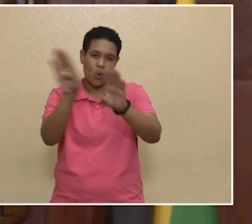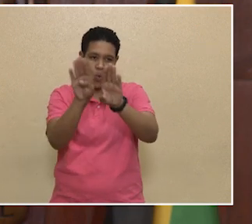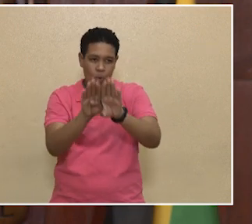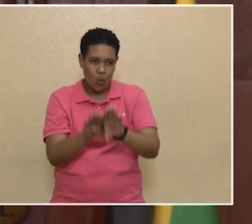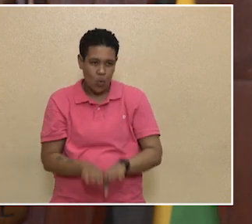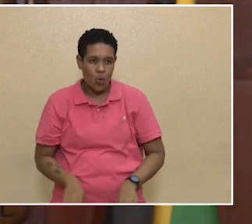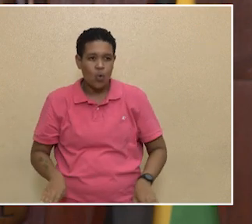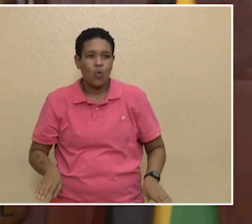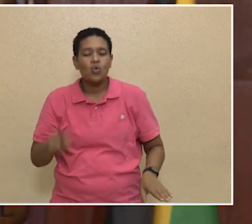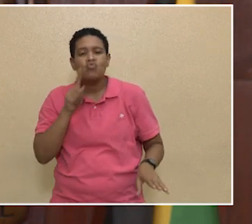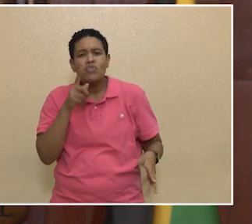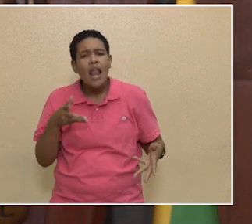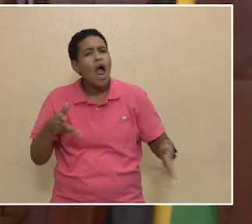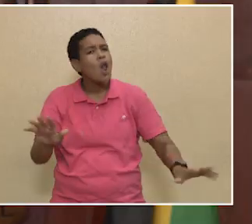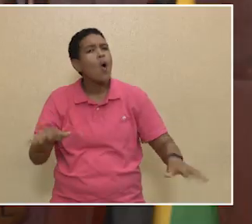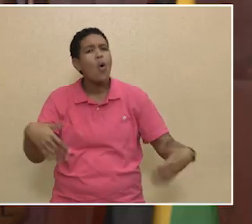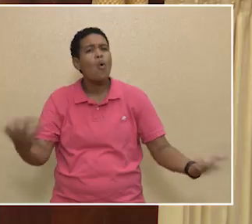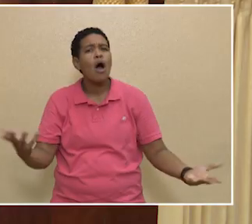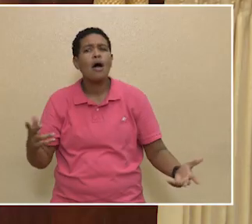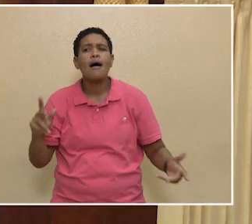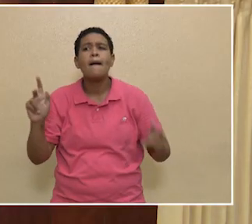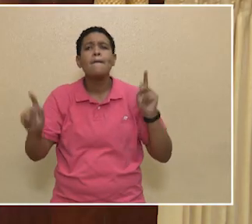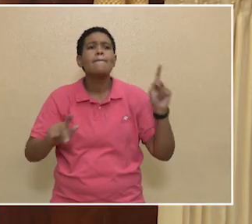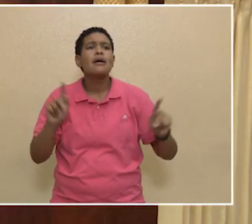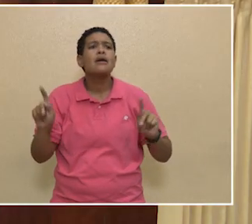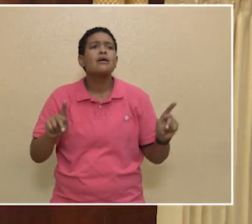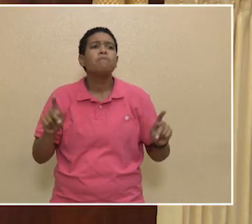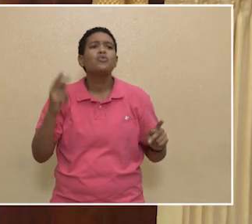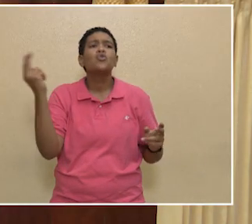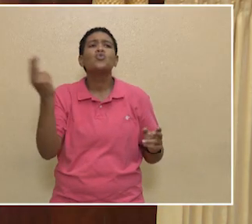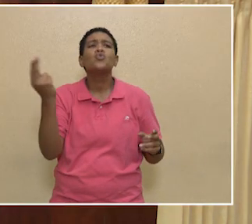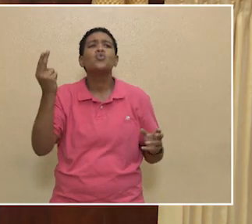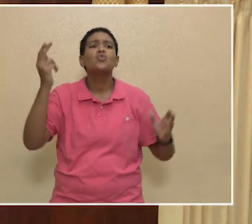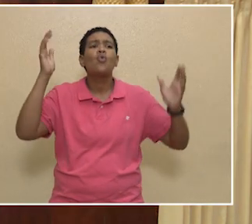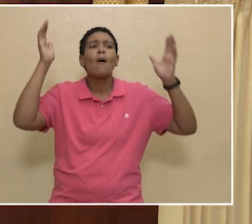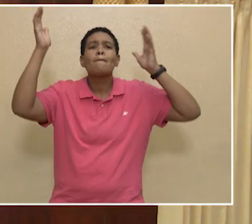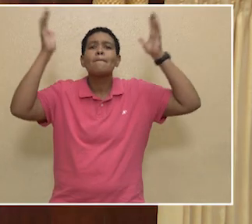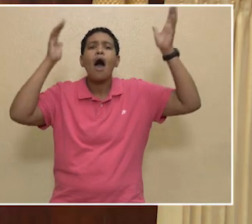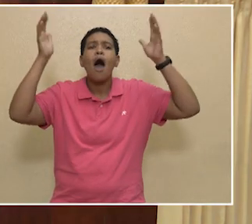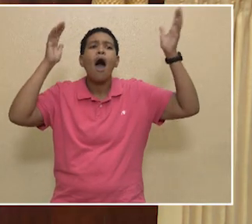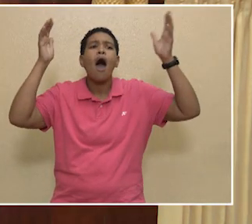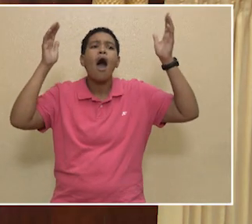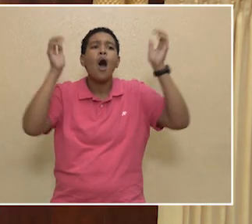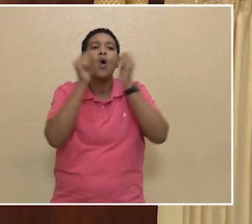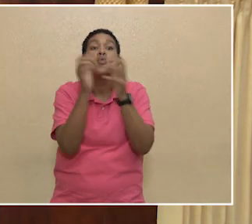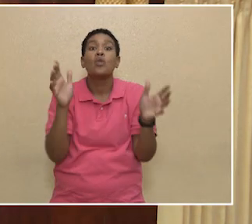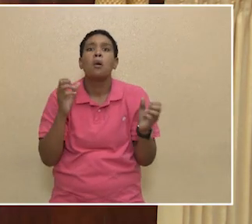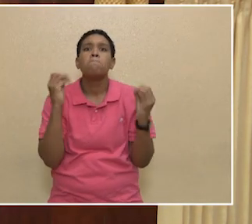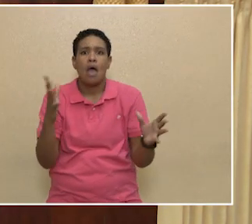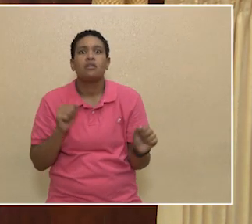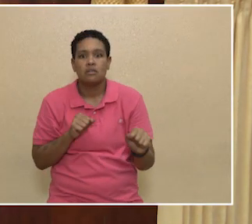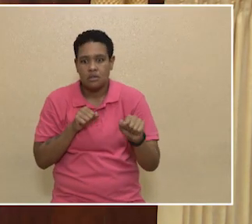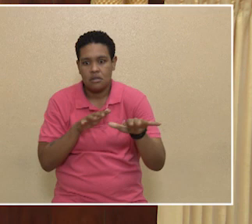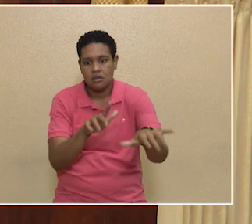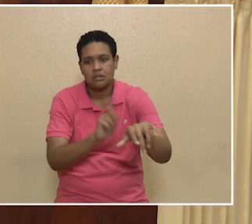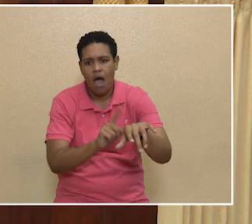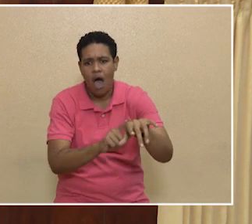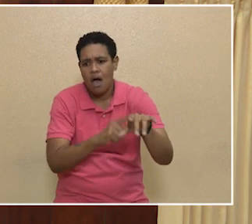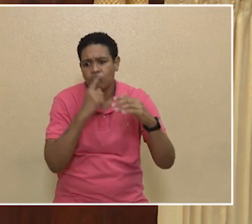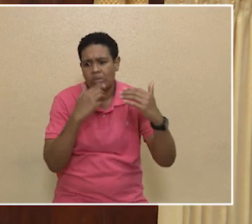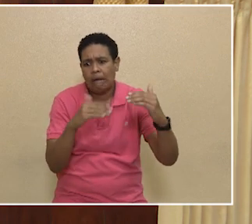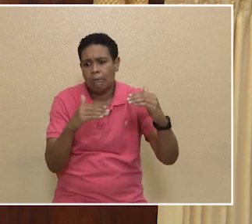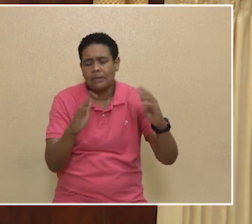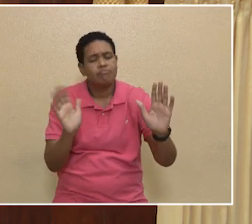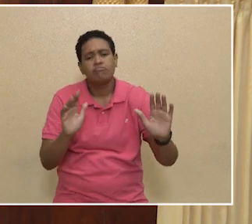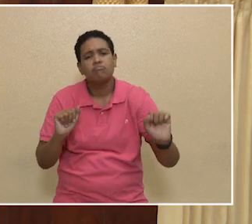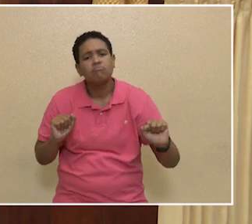And that is to allow persons to use the market without clustering in the market, to